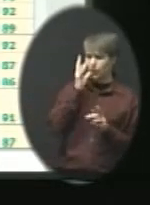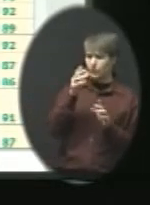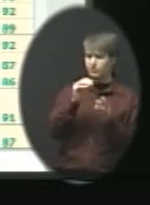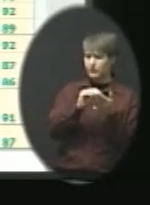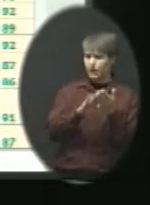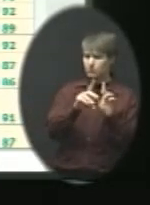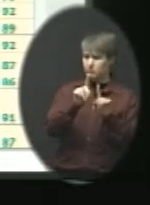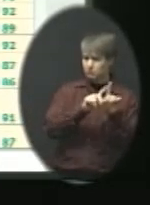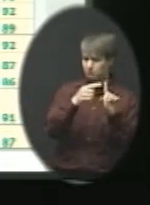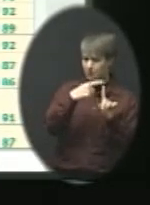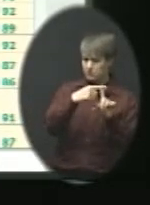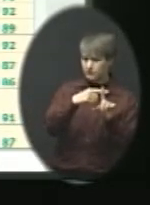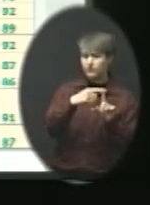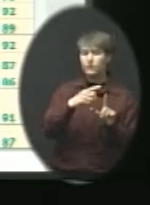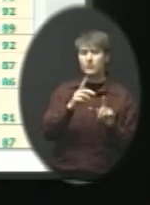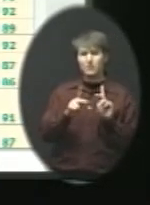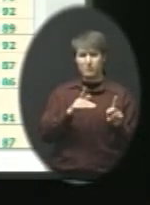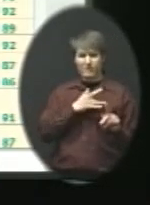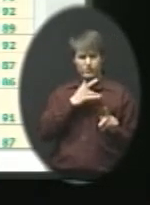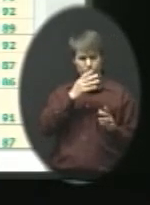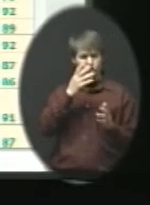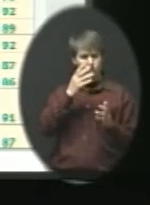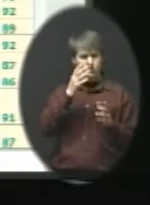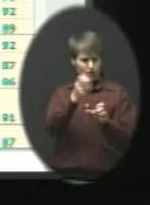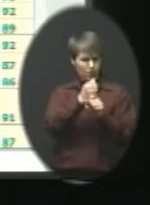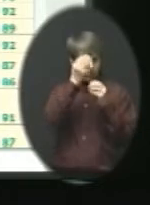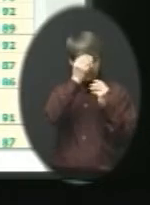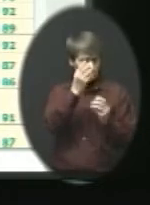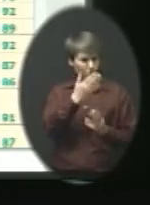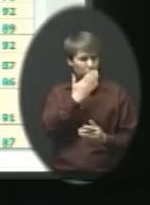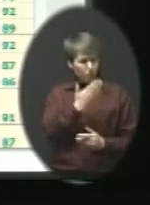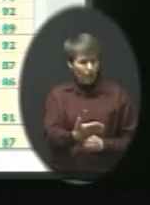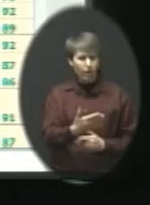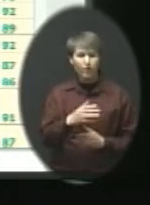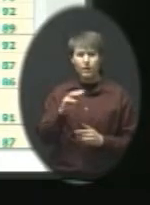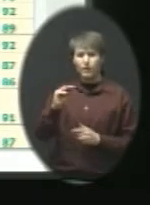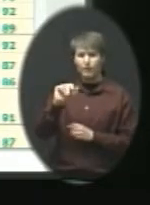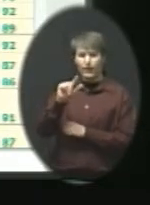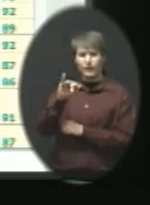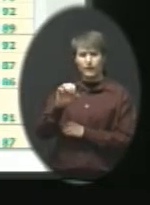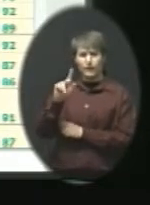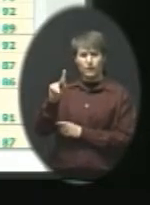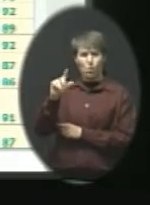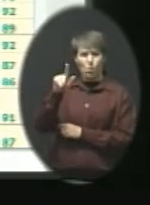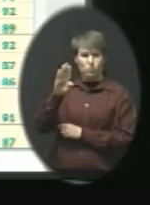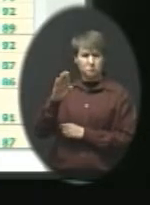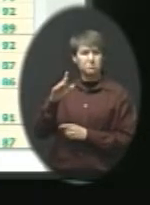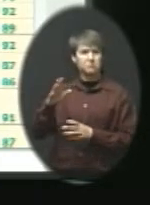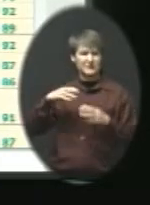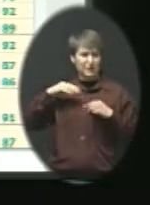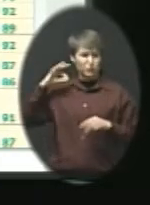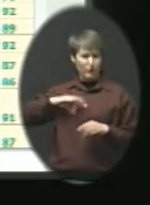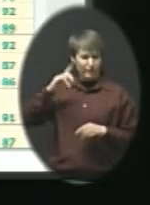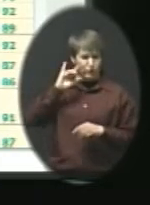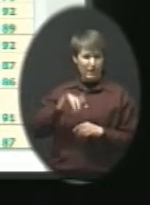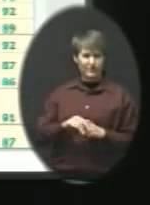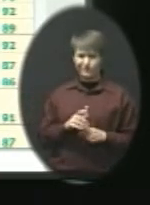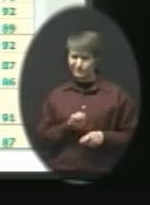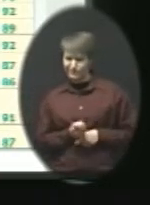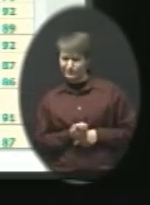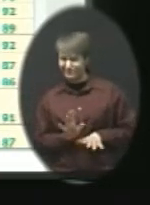positive. People feel informed. Maggie Cole takes full credit for that. That was a slight